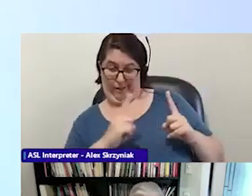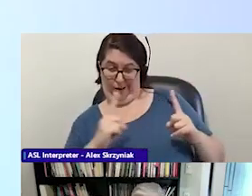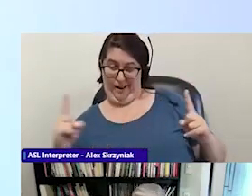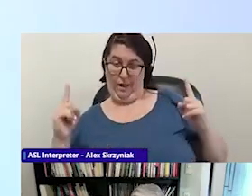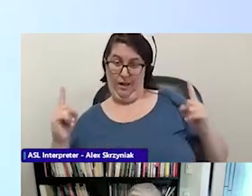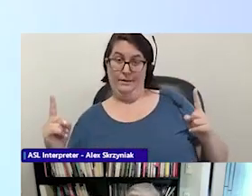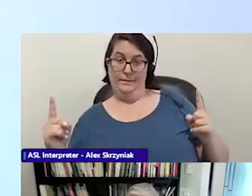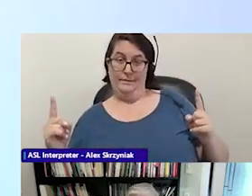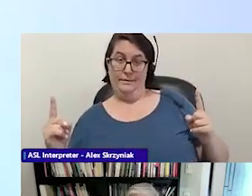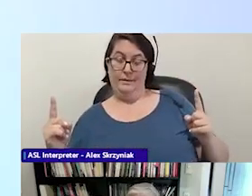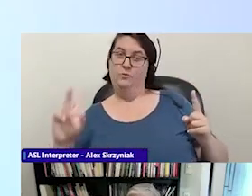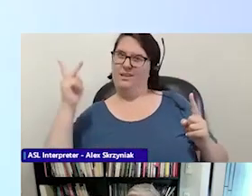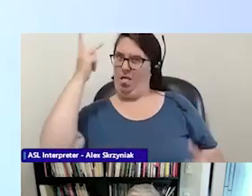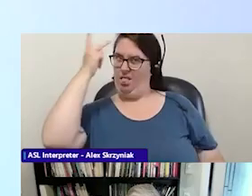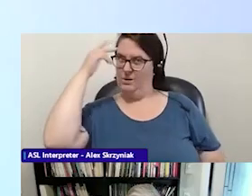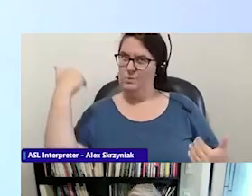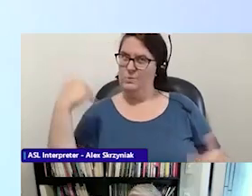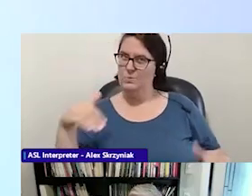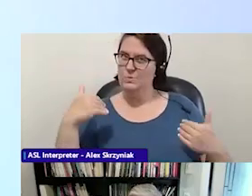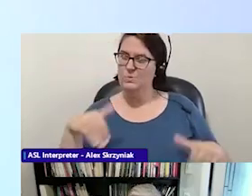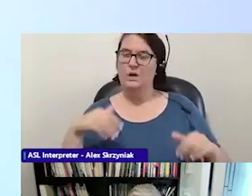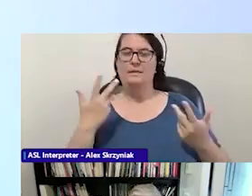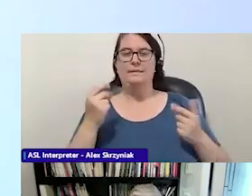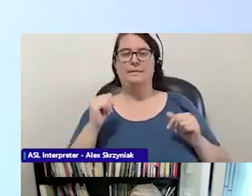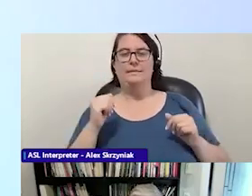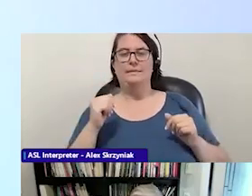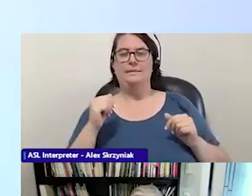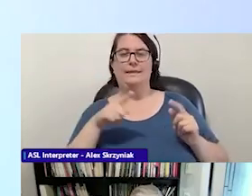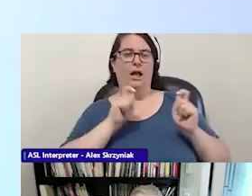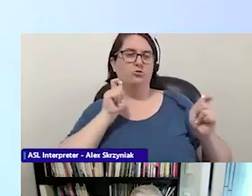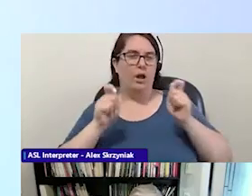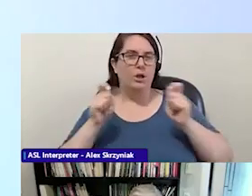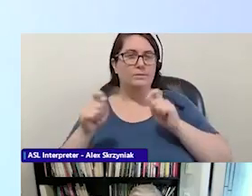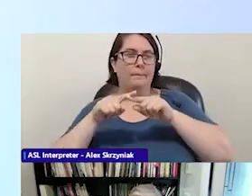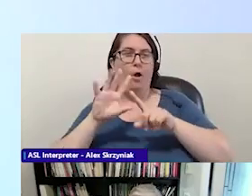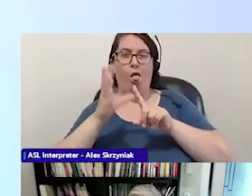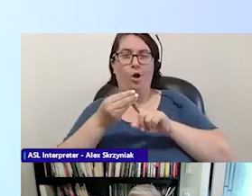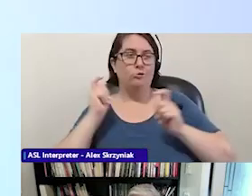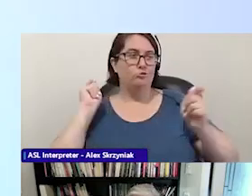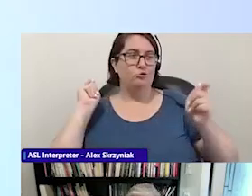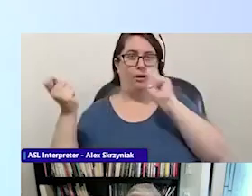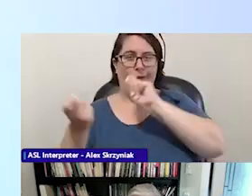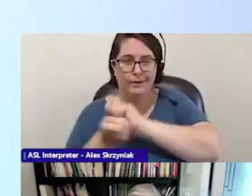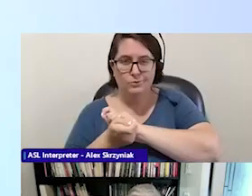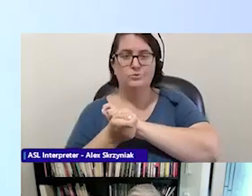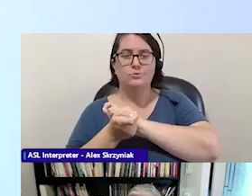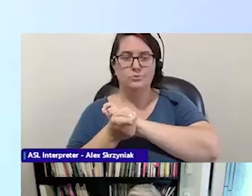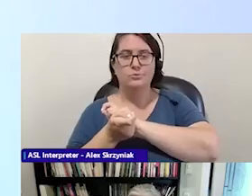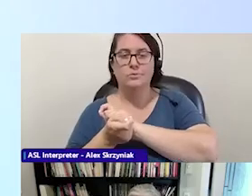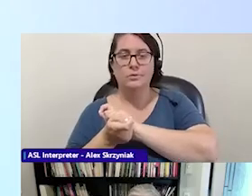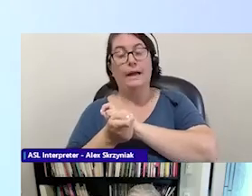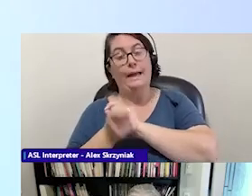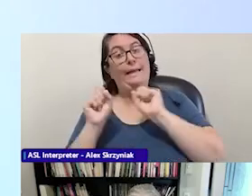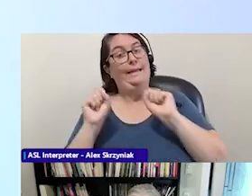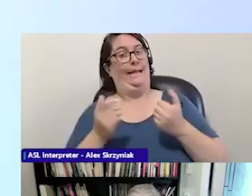extremely political. It changes to reflect cultural changes and can become